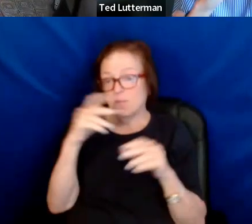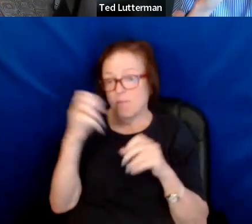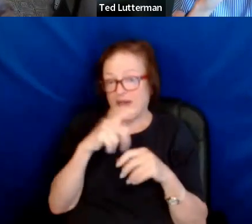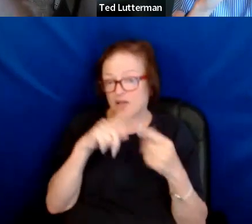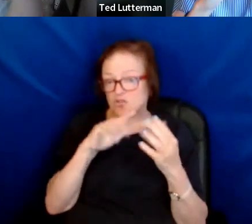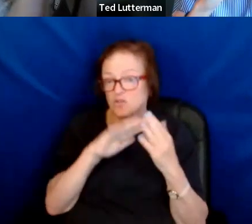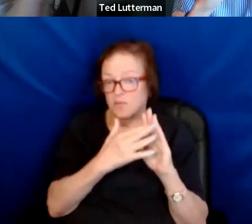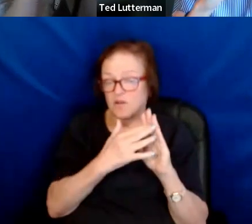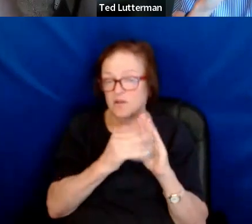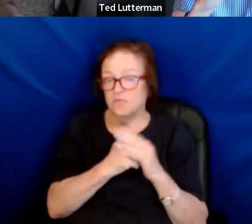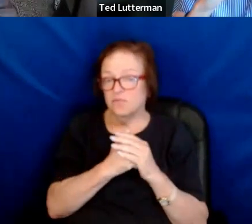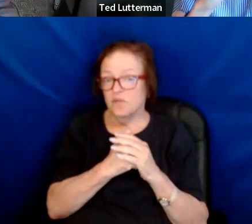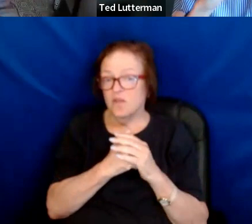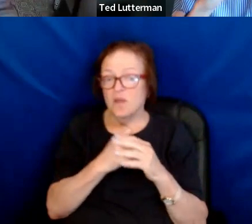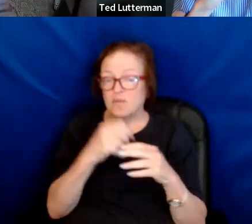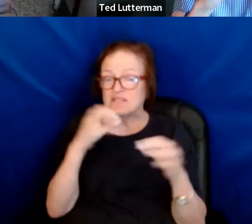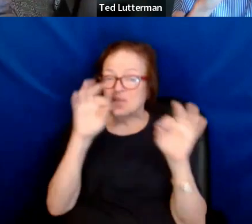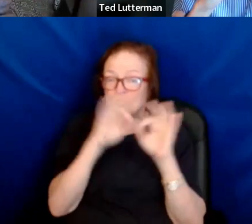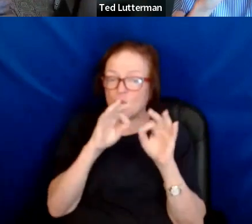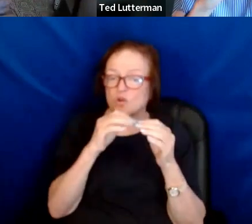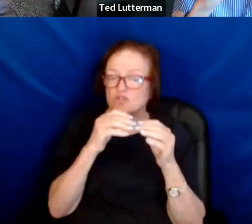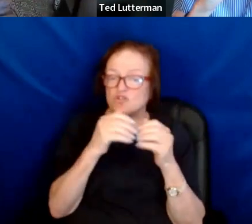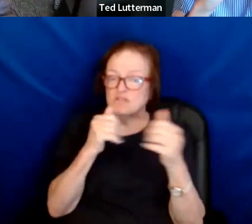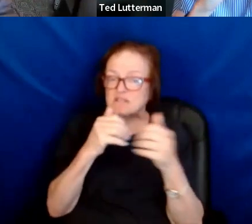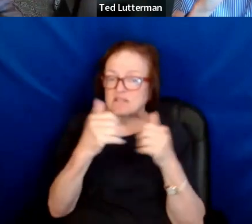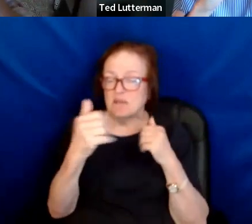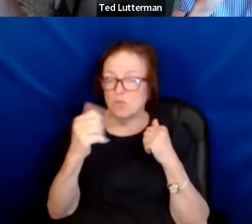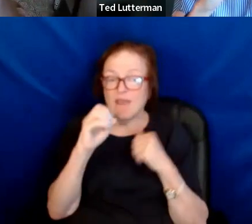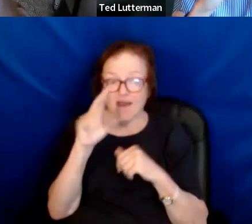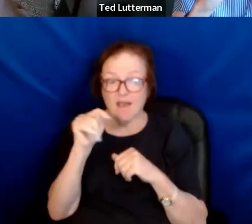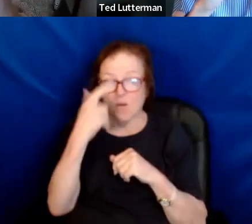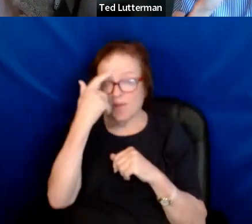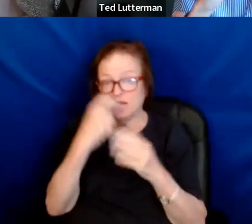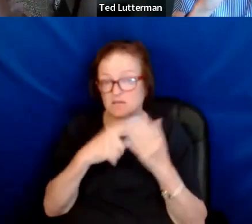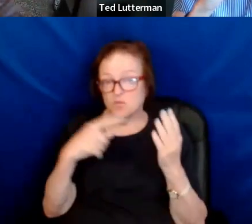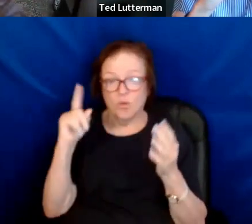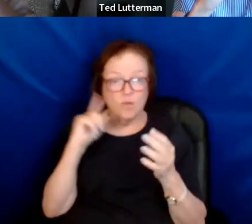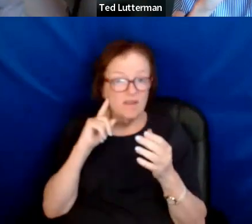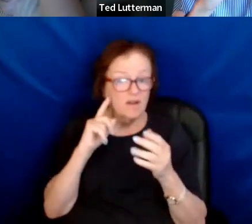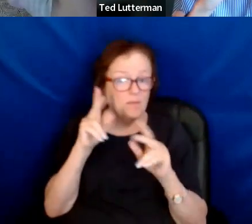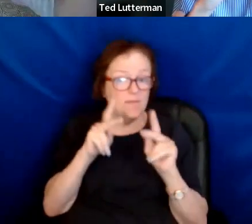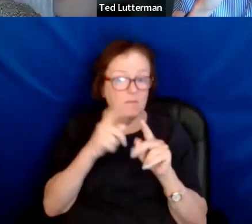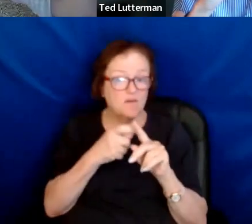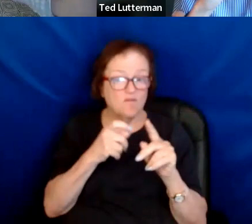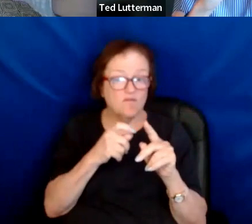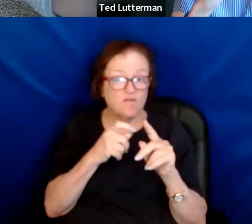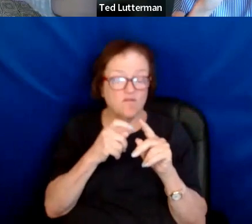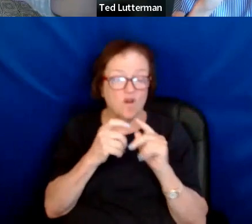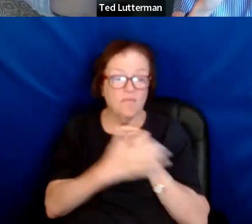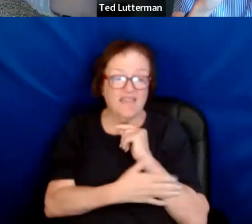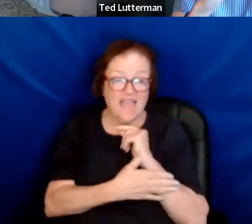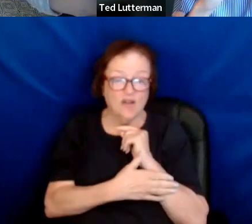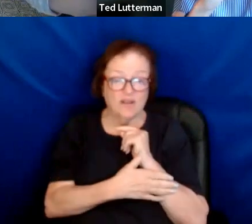it's really important there to separate it out, because I think what they're concerned about, what we're hearing, is that folks from this county that go inpatient out